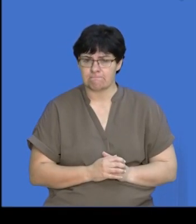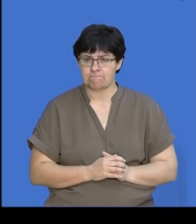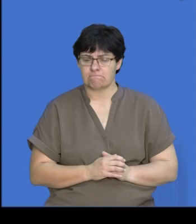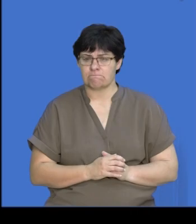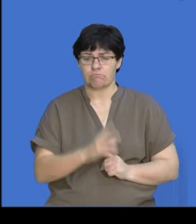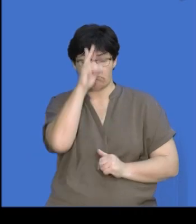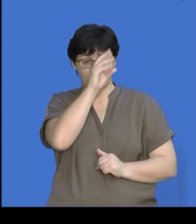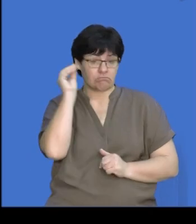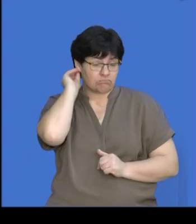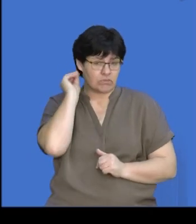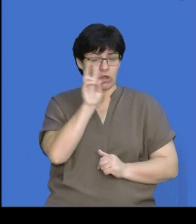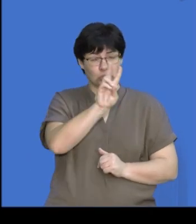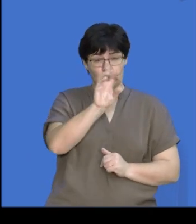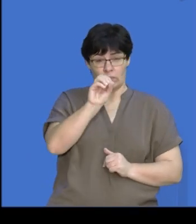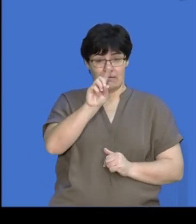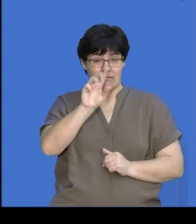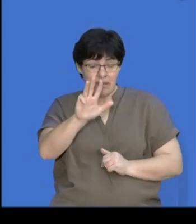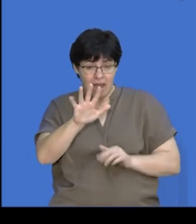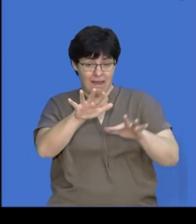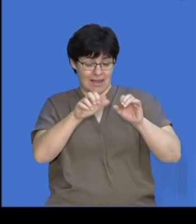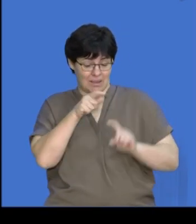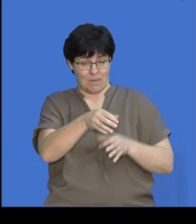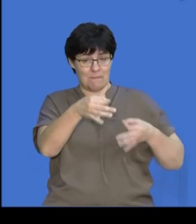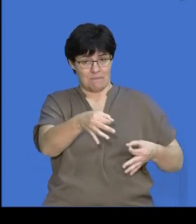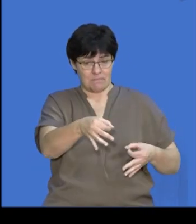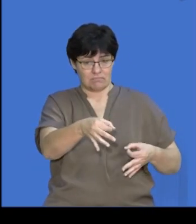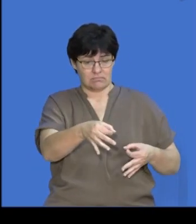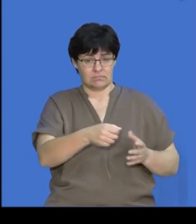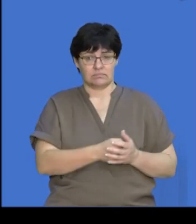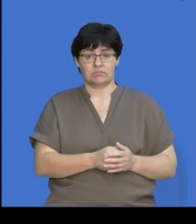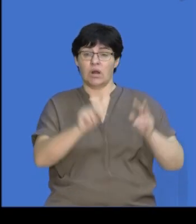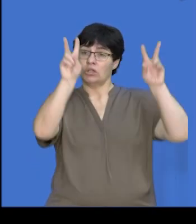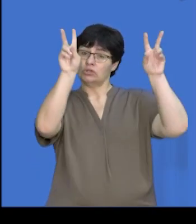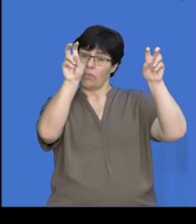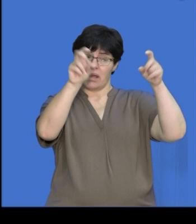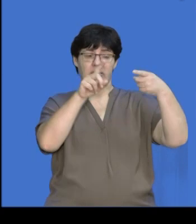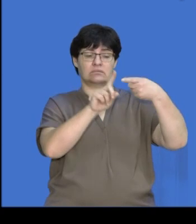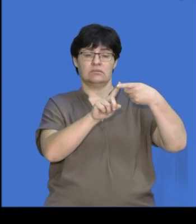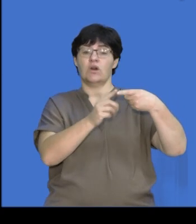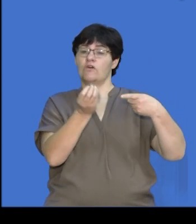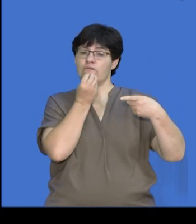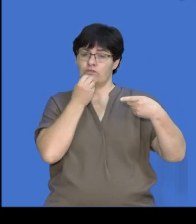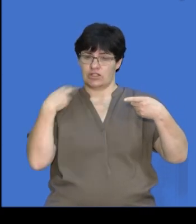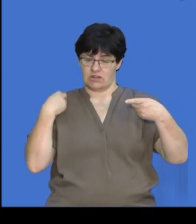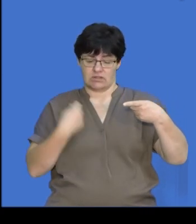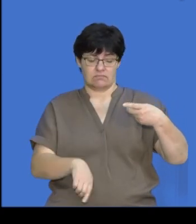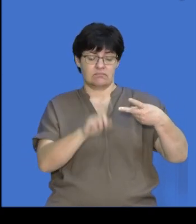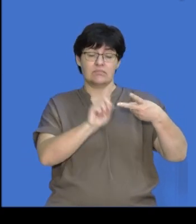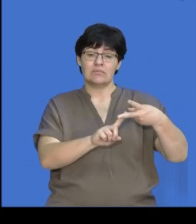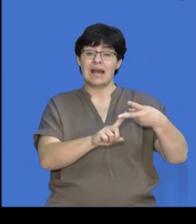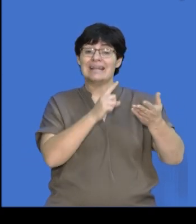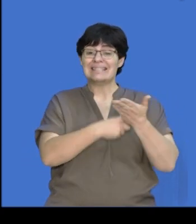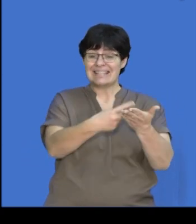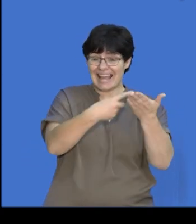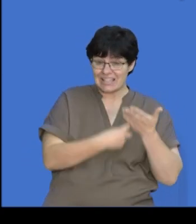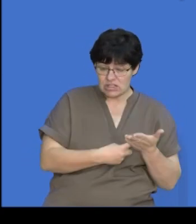Remember, it's a 2019 examination. The topic was food security, the discussion was the verb, and we had